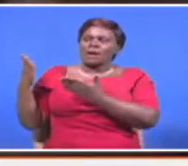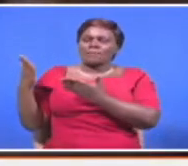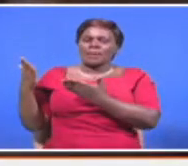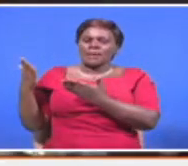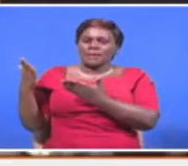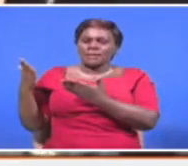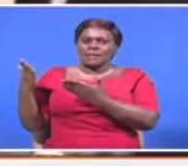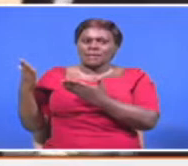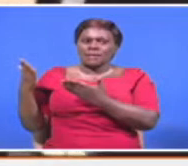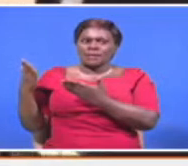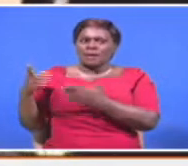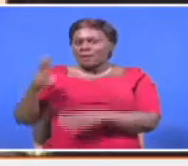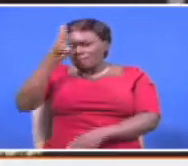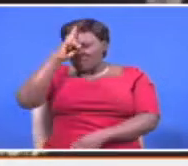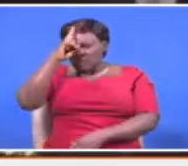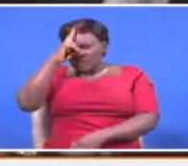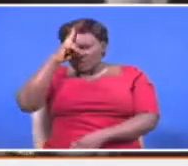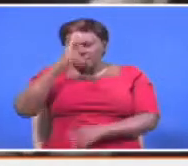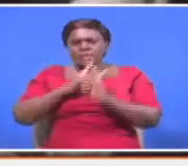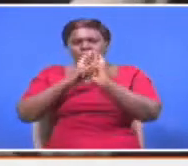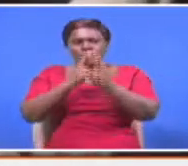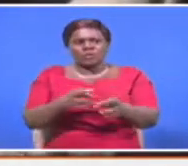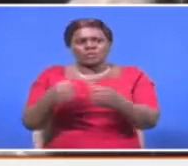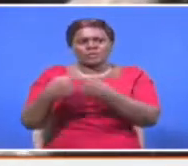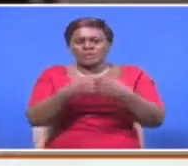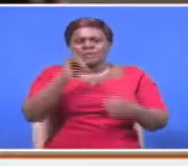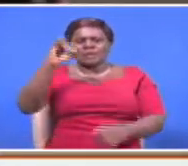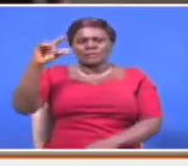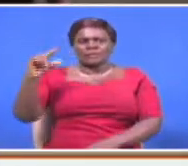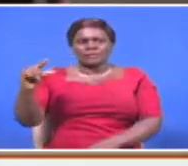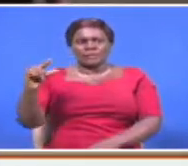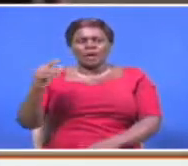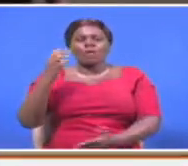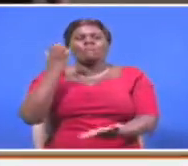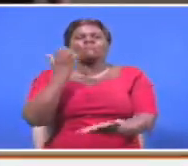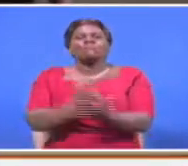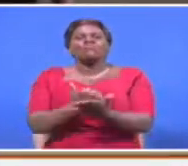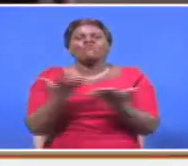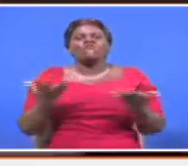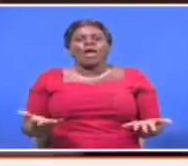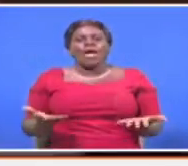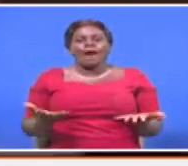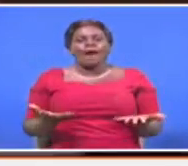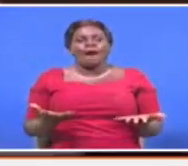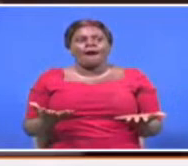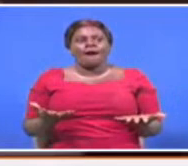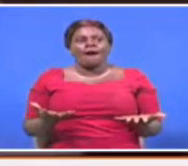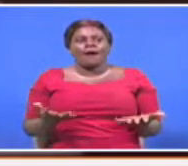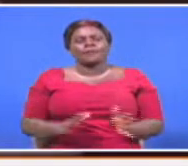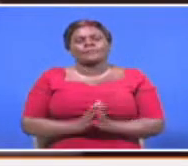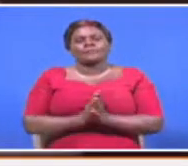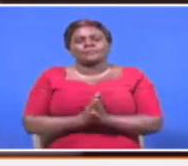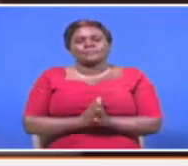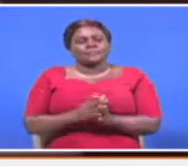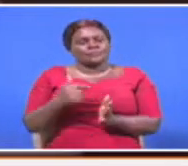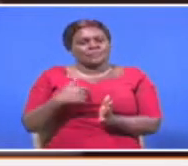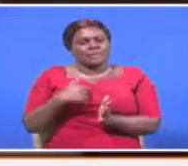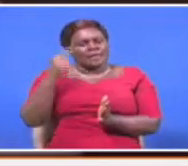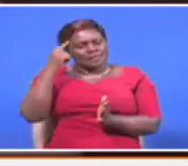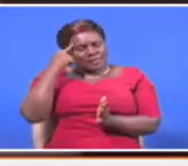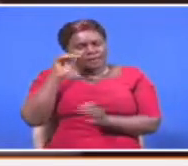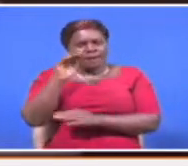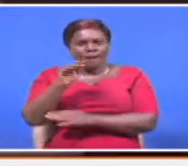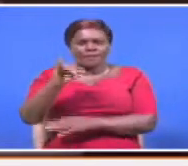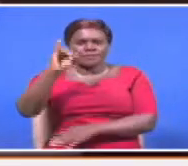incidents of police brutality were reported, have challenged the IG to prove his claims. Wapande wa watoto zangu,